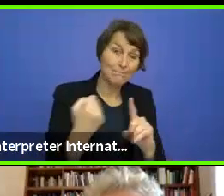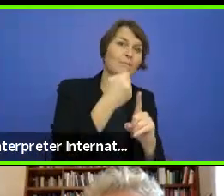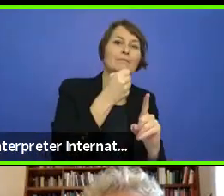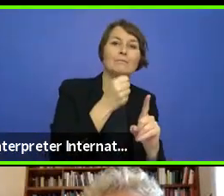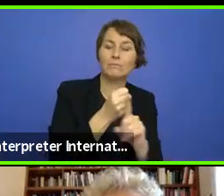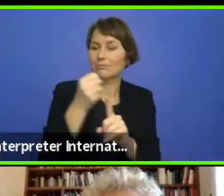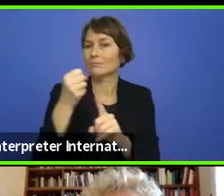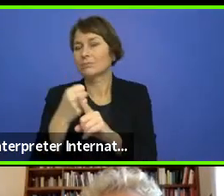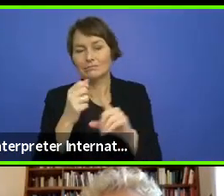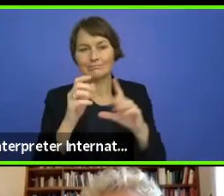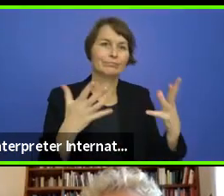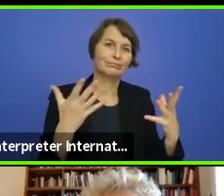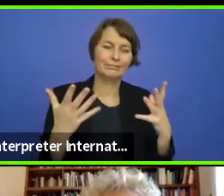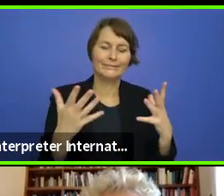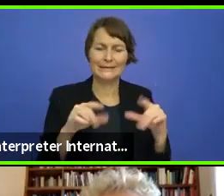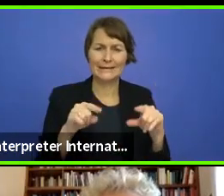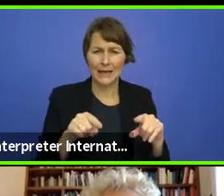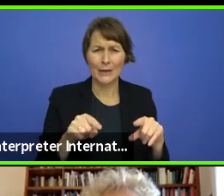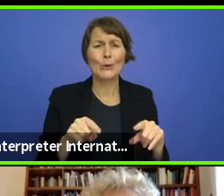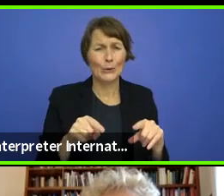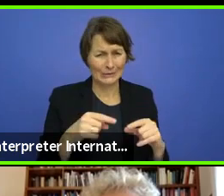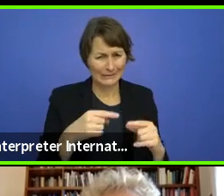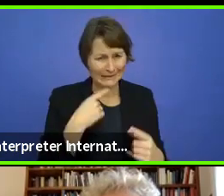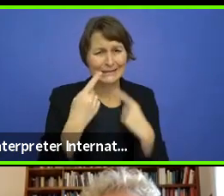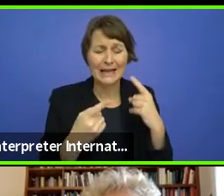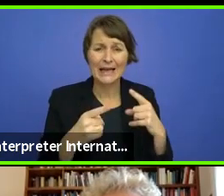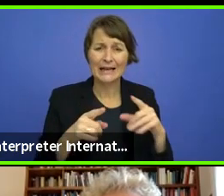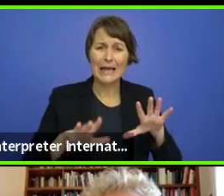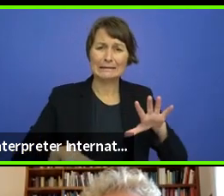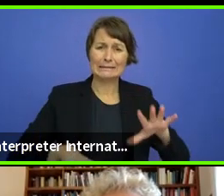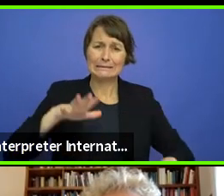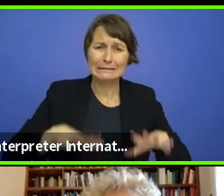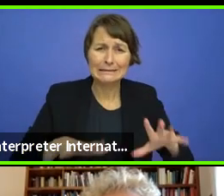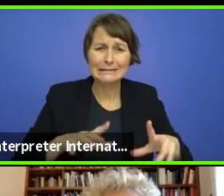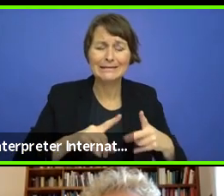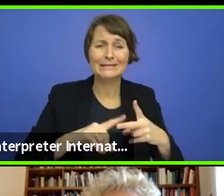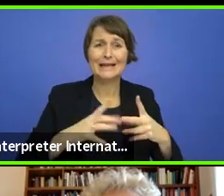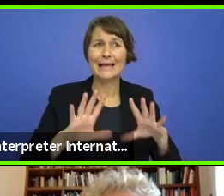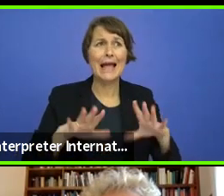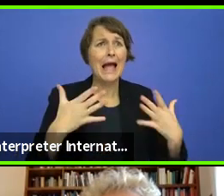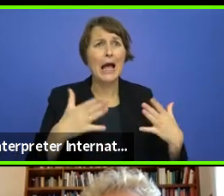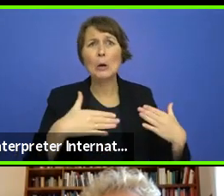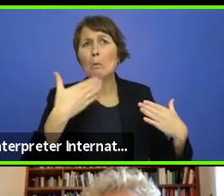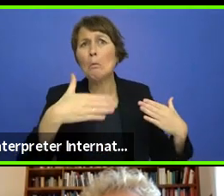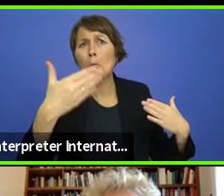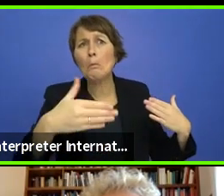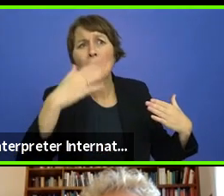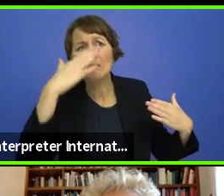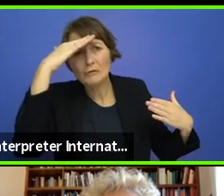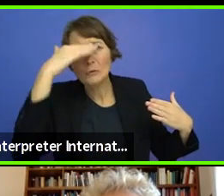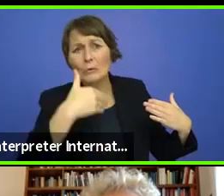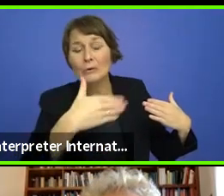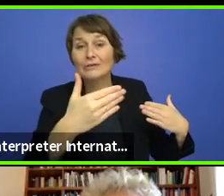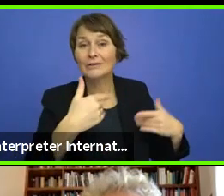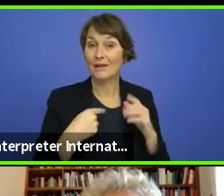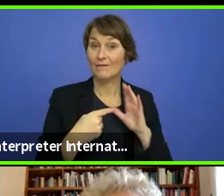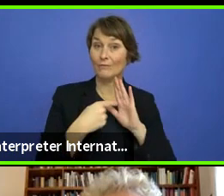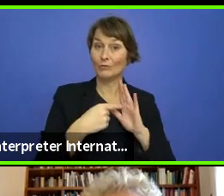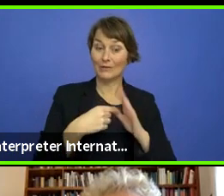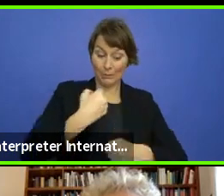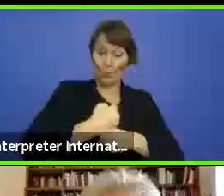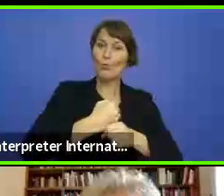the uncertainty, the insecurities, the importance of contracts and protection and